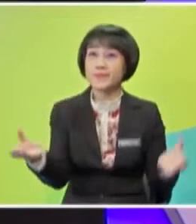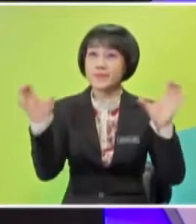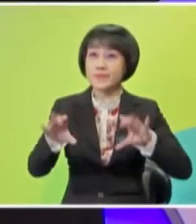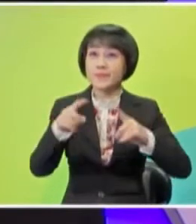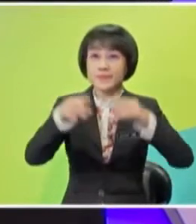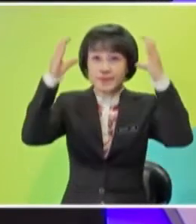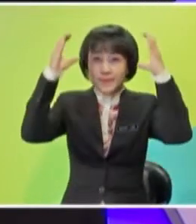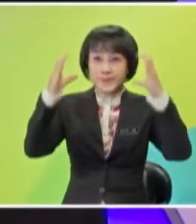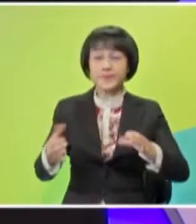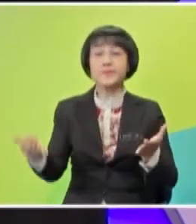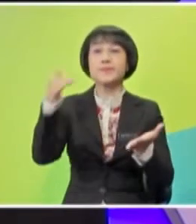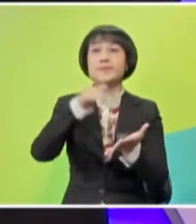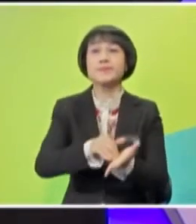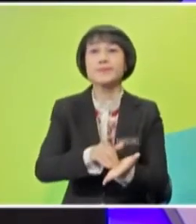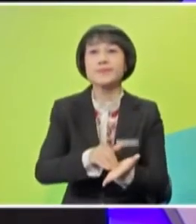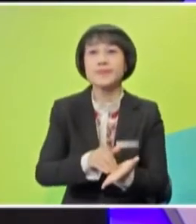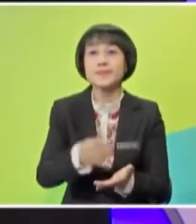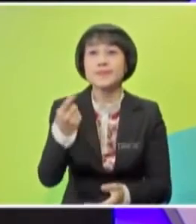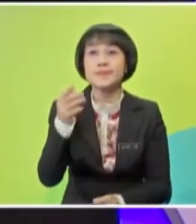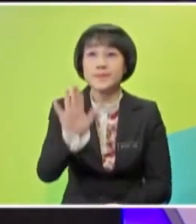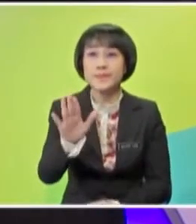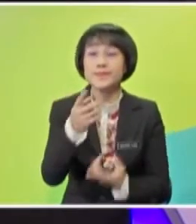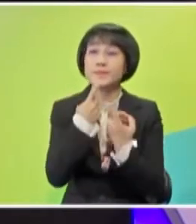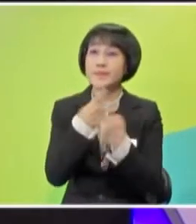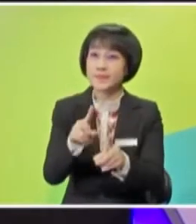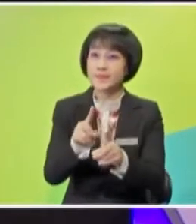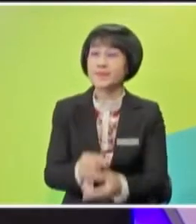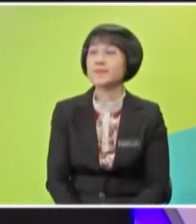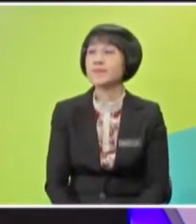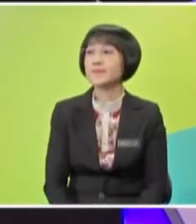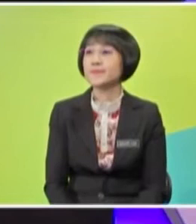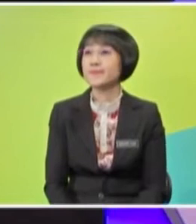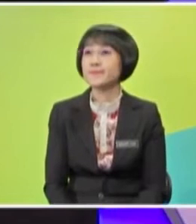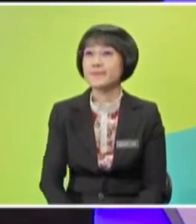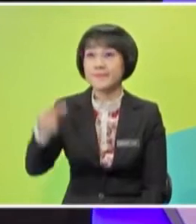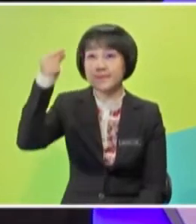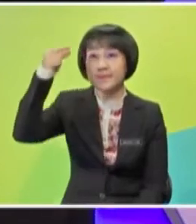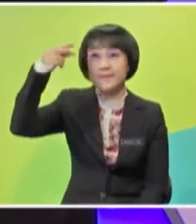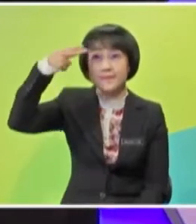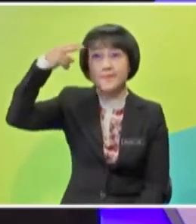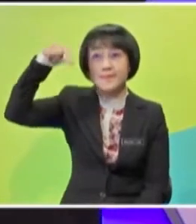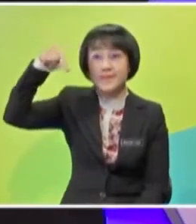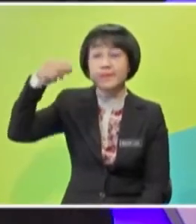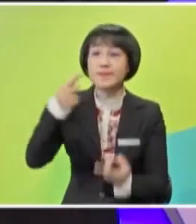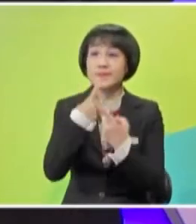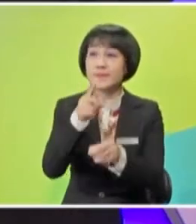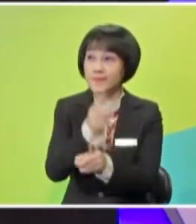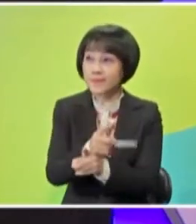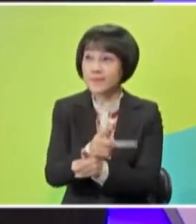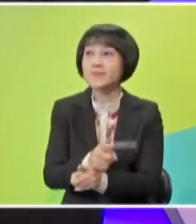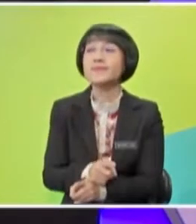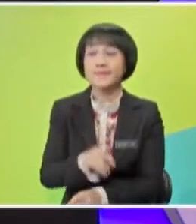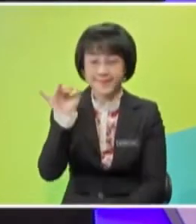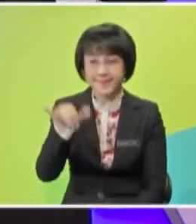confirm again your answer. Okay. Right? So let's see whether Haikal got the answer correct. Of course, he got